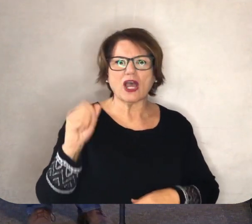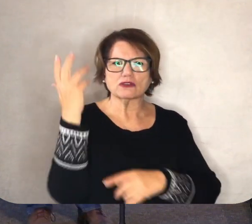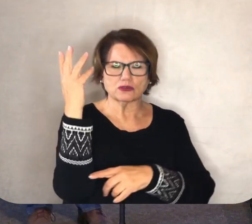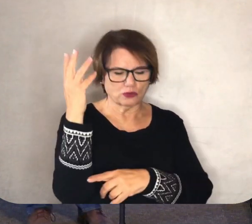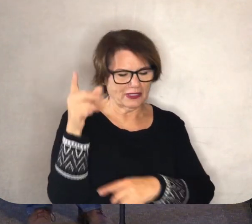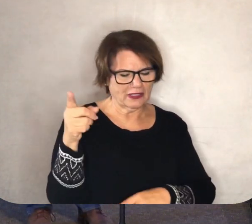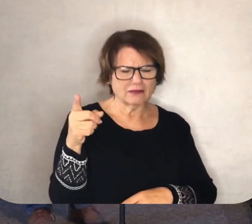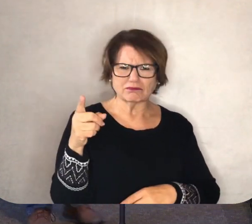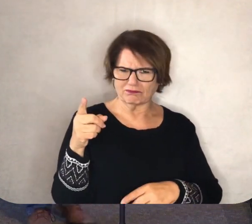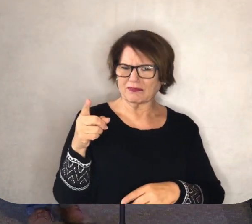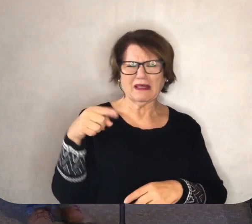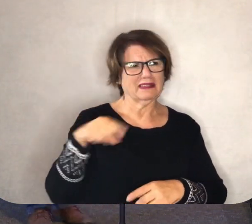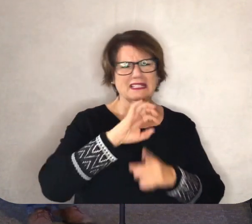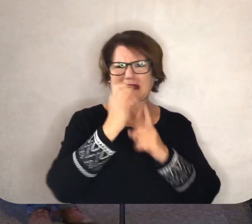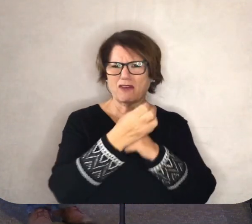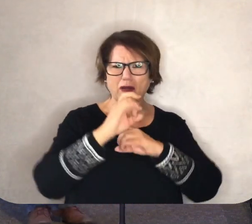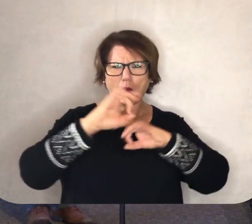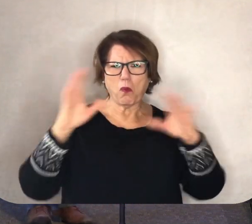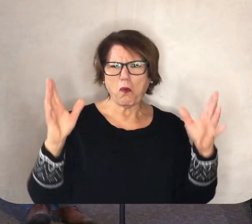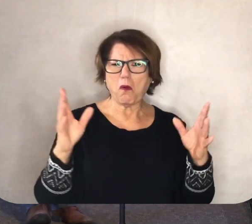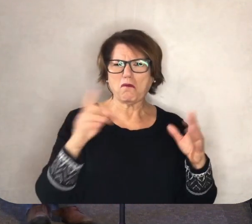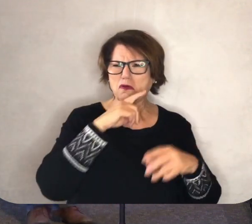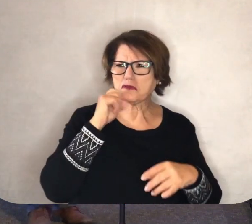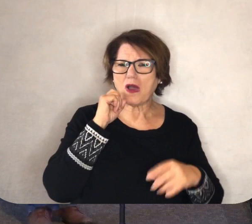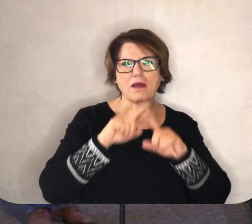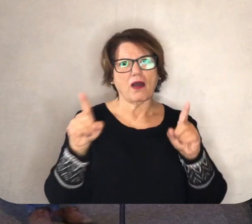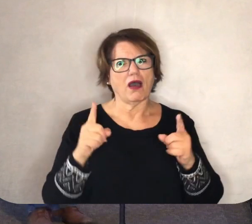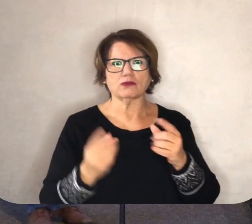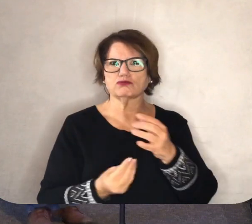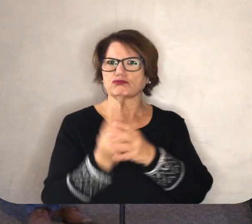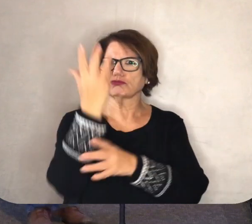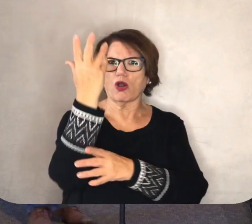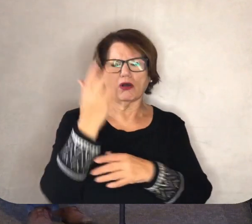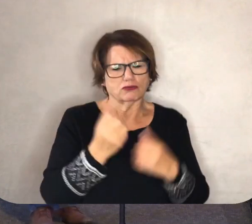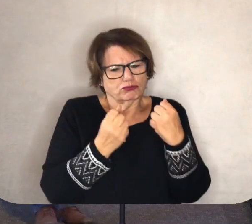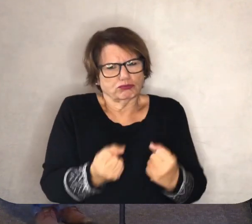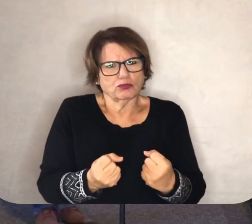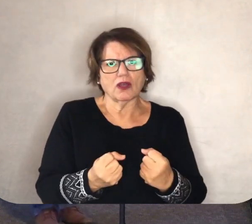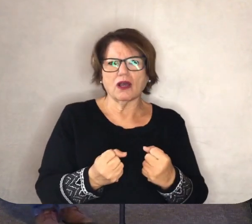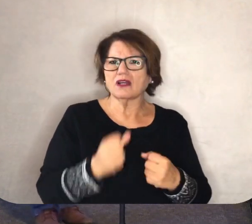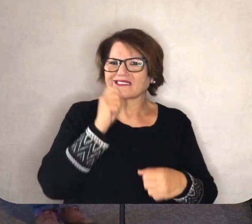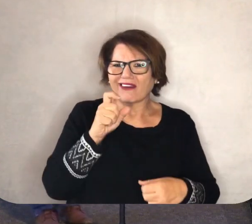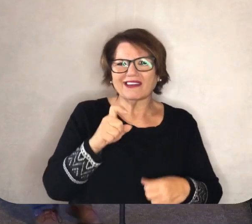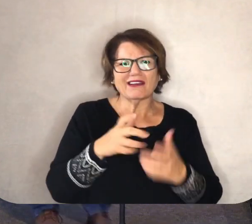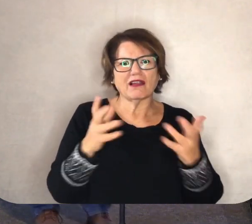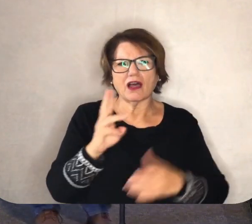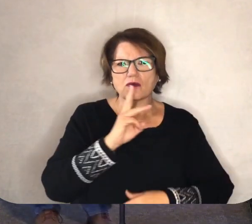this hostile environment and even flourish. They are hardy, they require very little water,